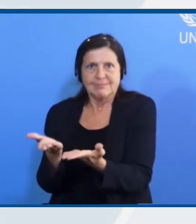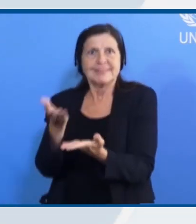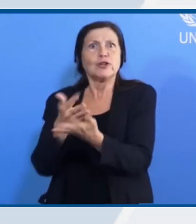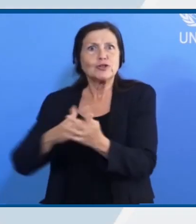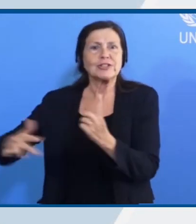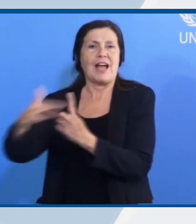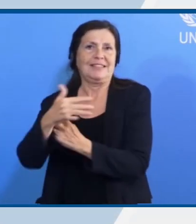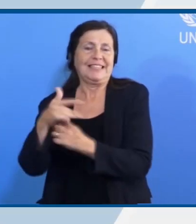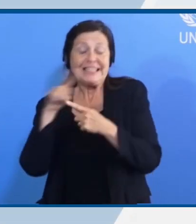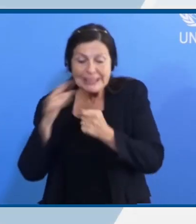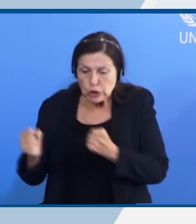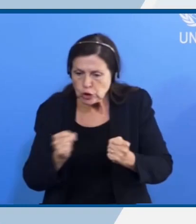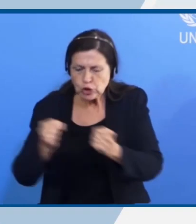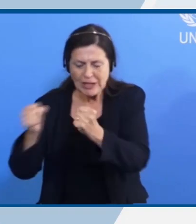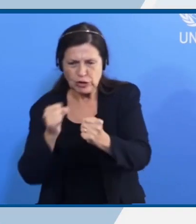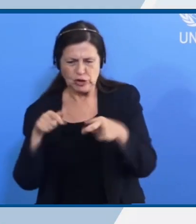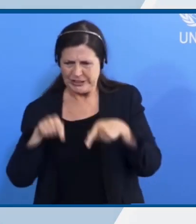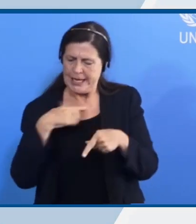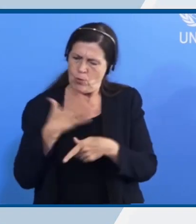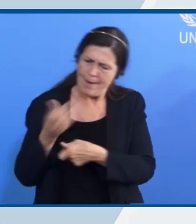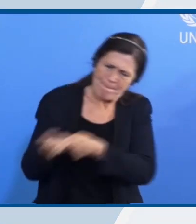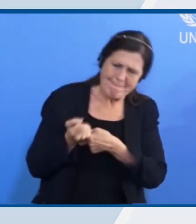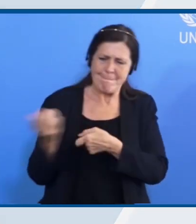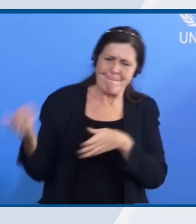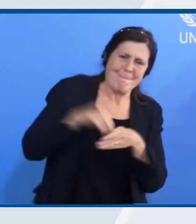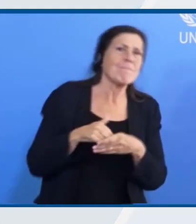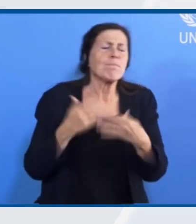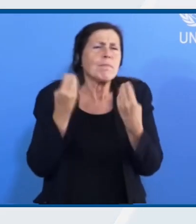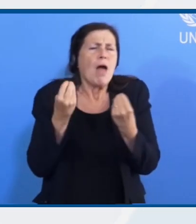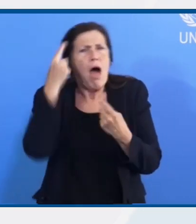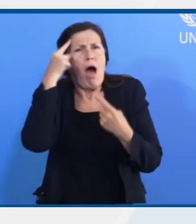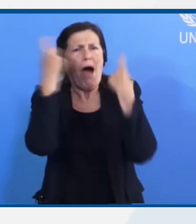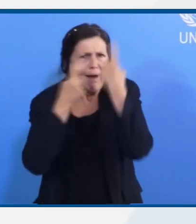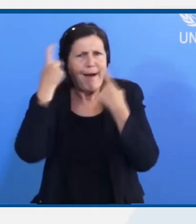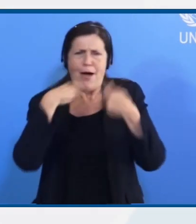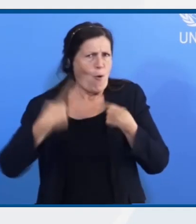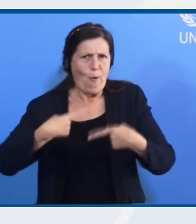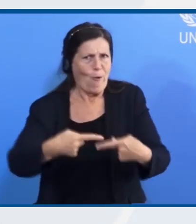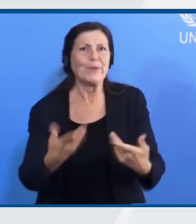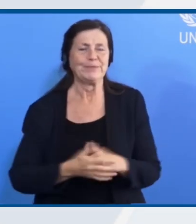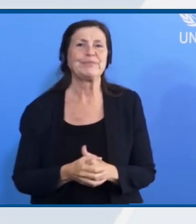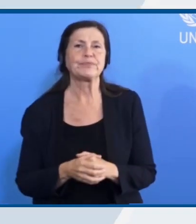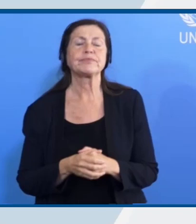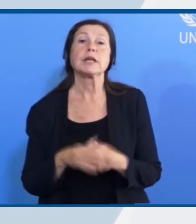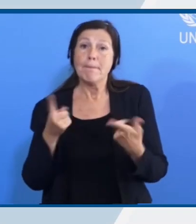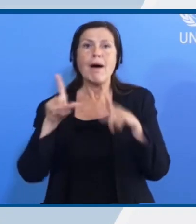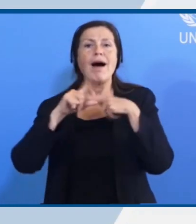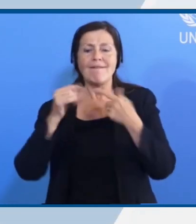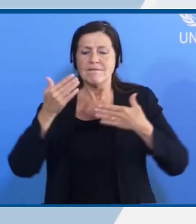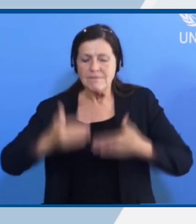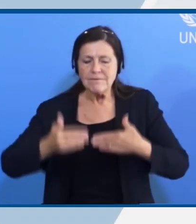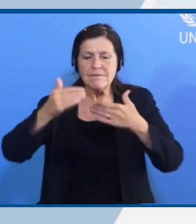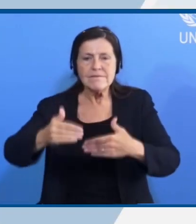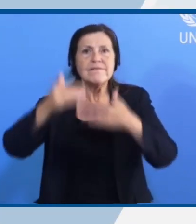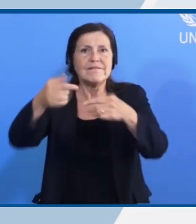is strategic, how to engage them in the process. In our experience, we are passing through different phases for this